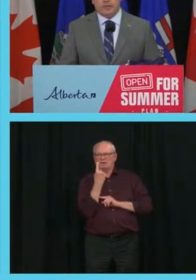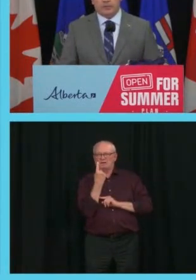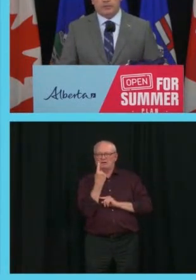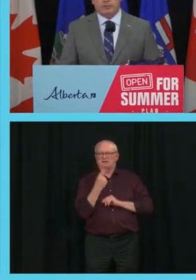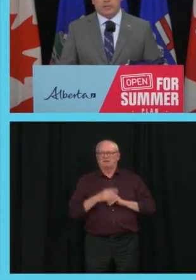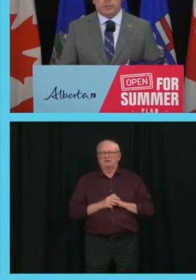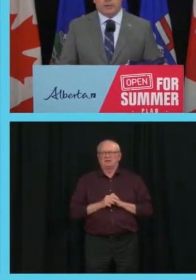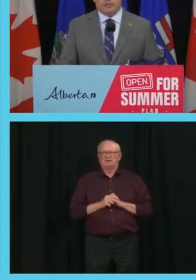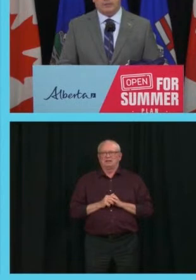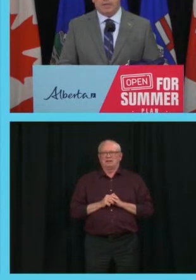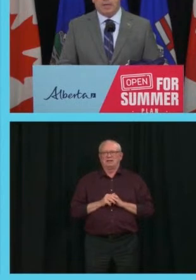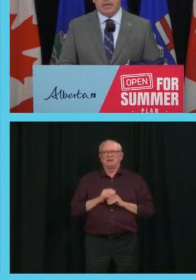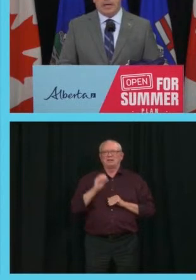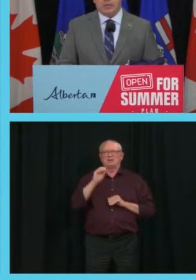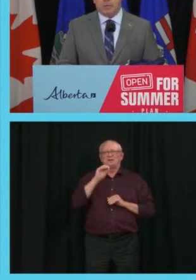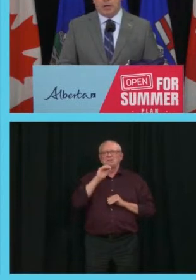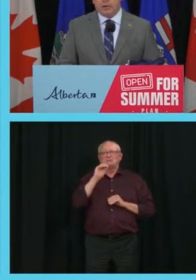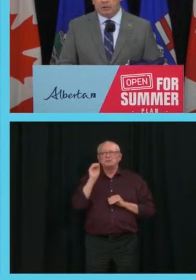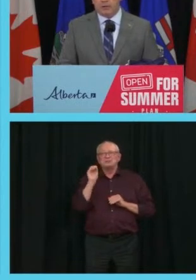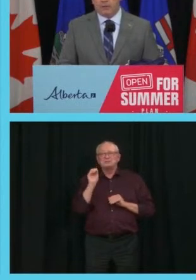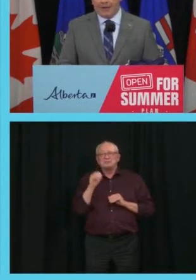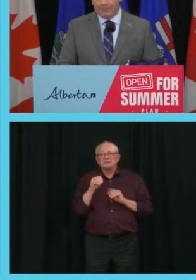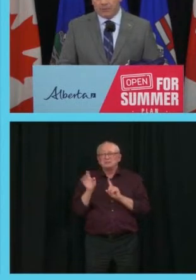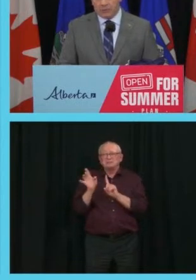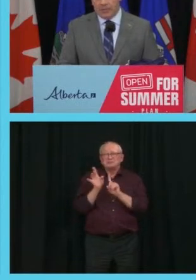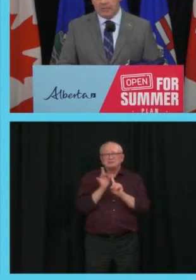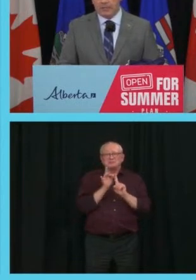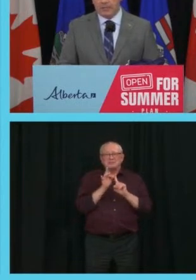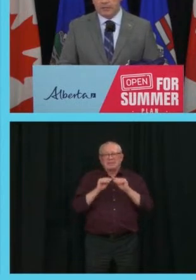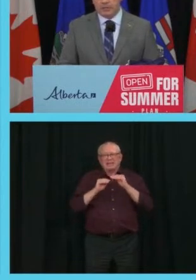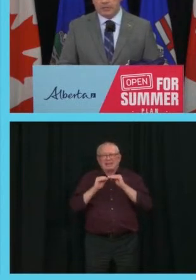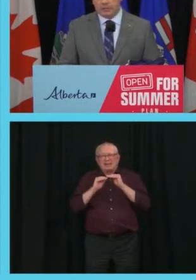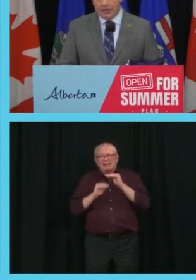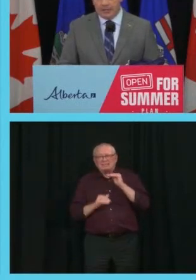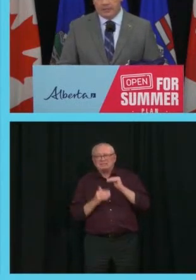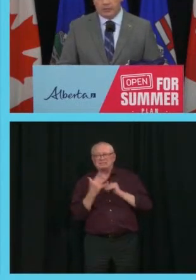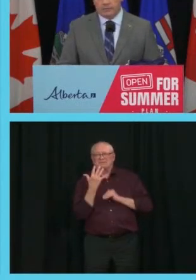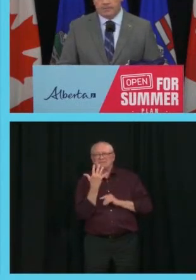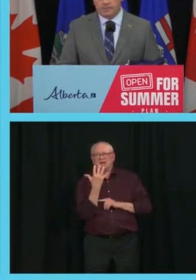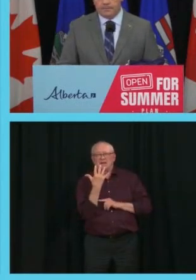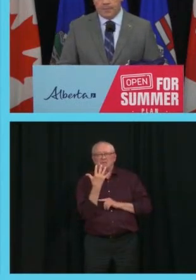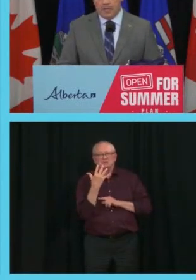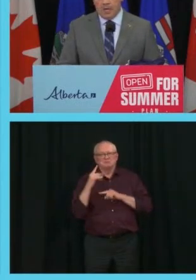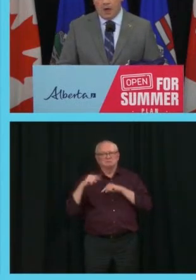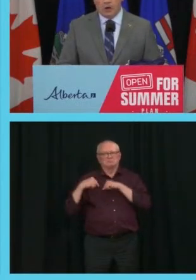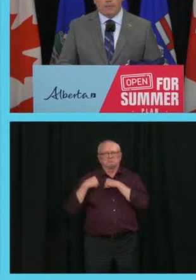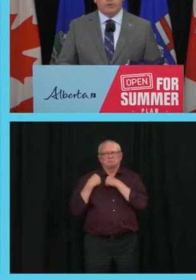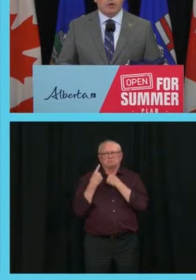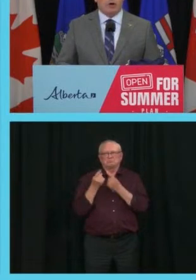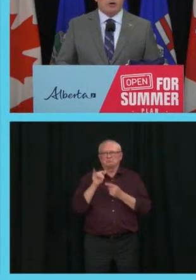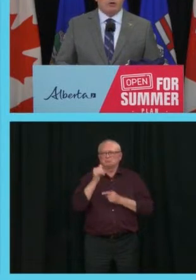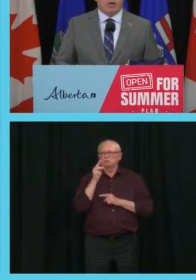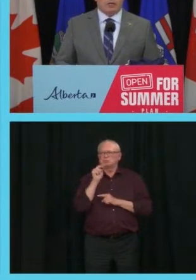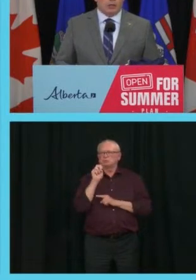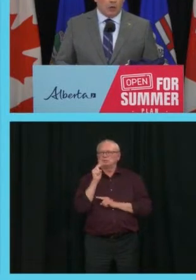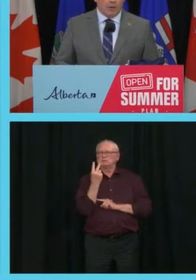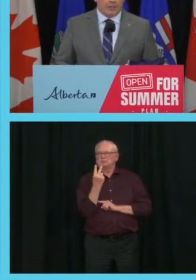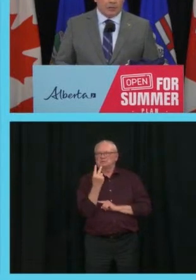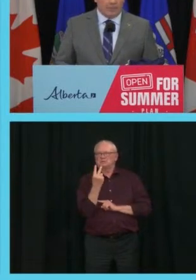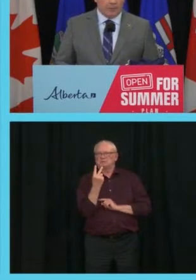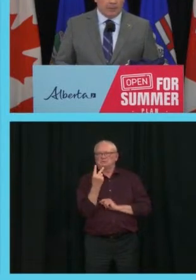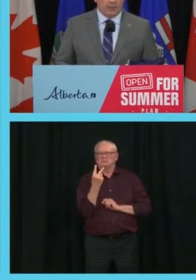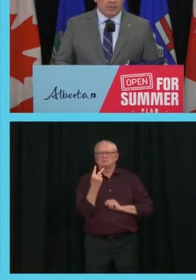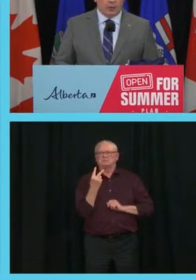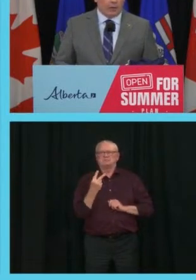folks tested who test positive, has been under 5% since the 2nd of June. Our numbers are low